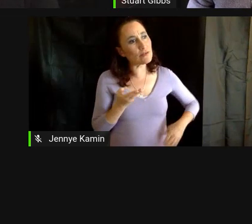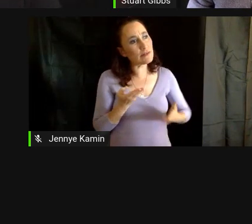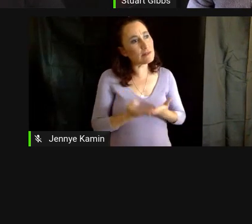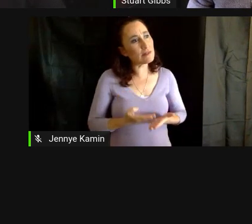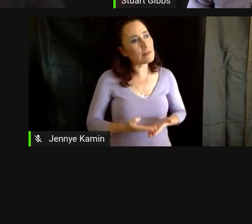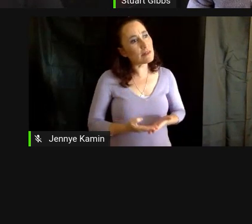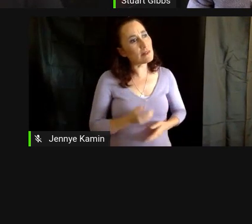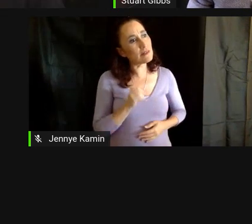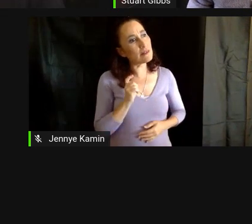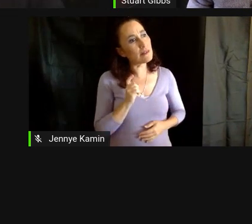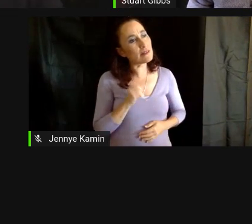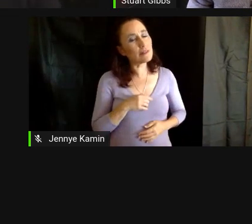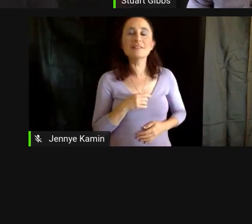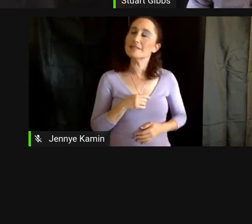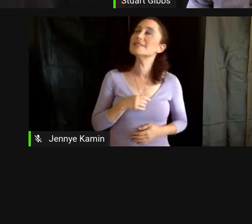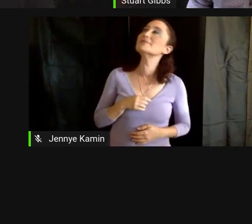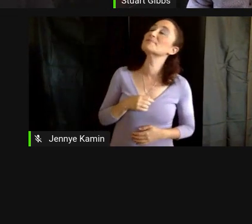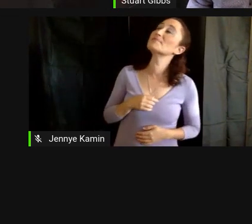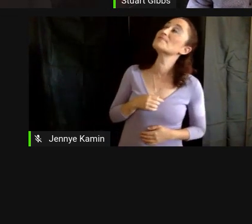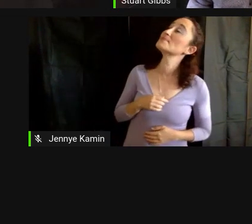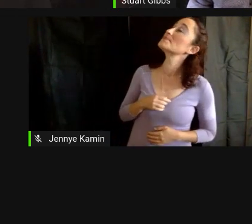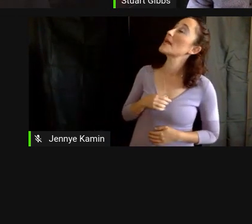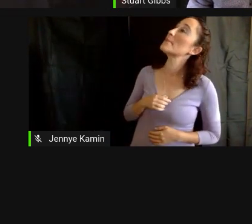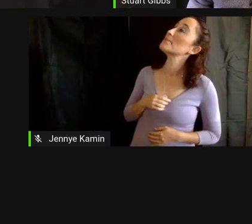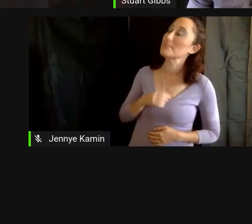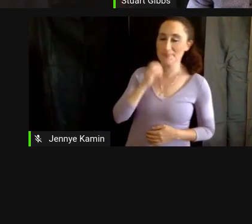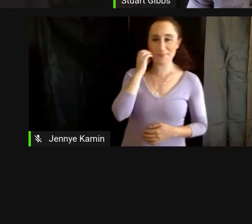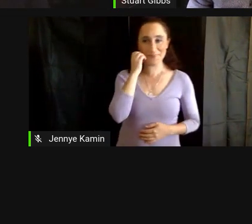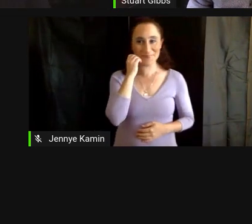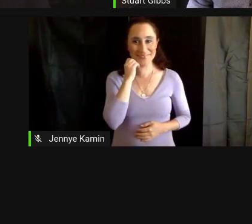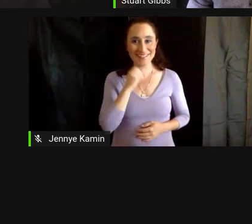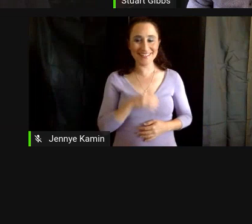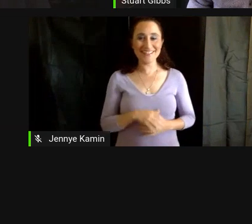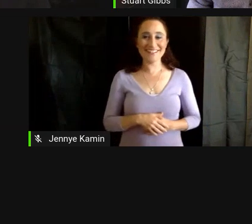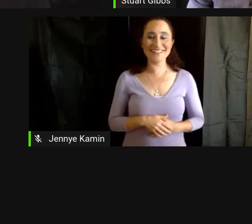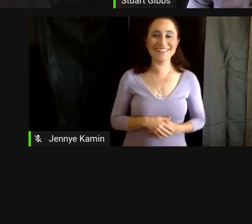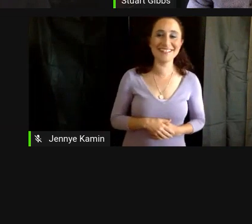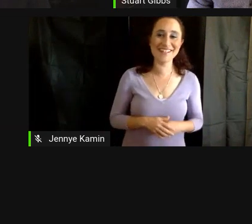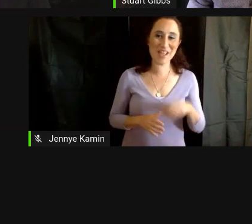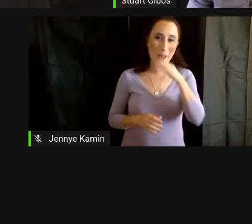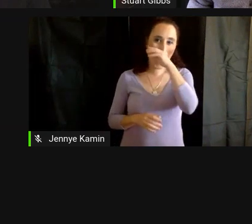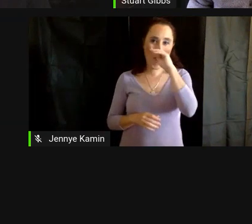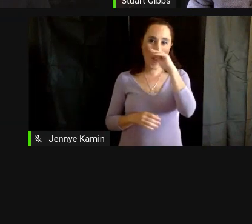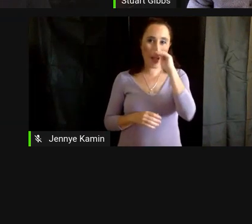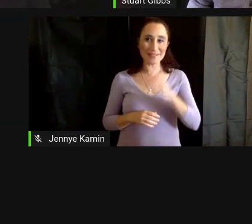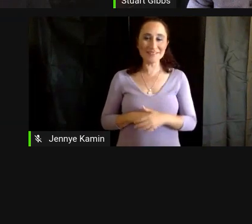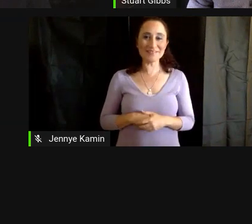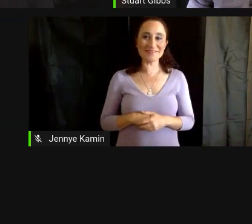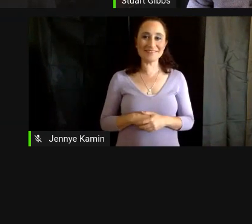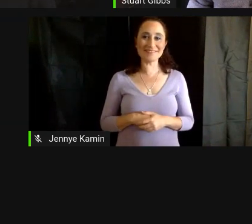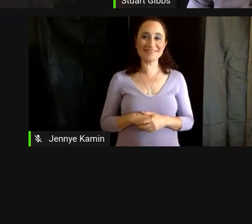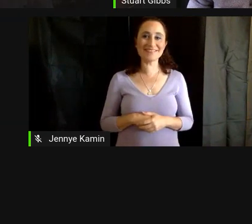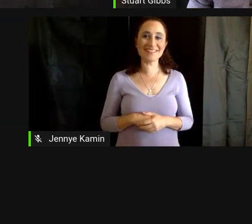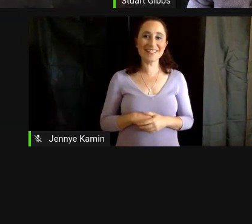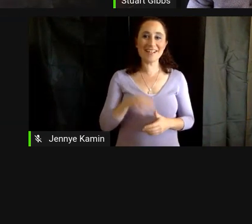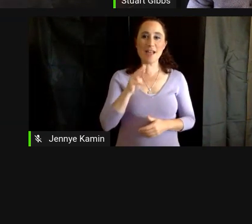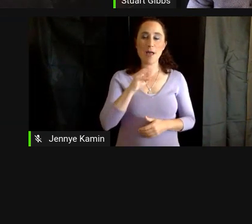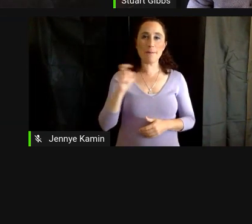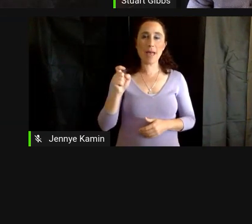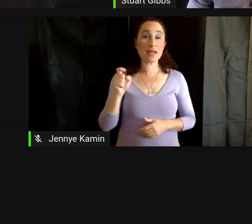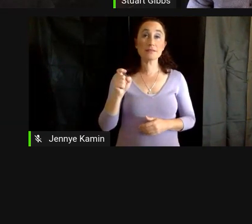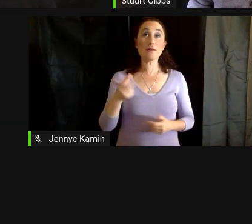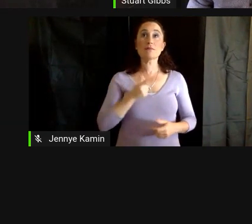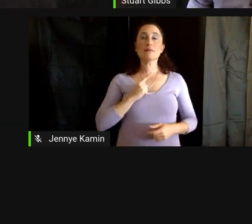Is that all historical? Yes. Okay. Yeah. All right. My turn? You're up, Max. Okay, sorry, I lost track.